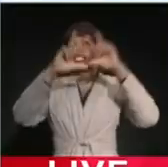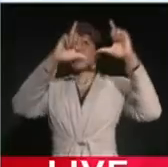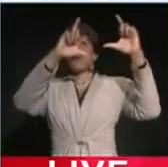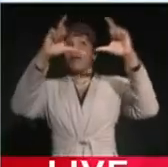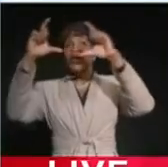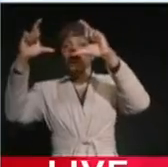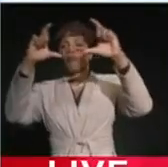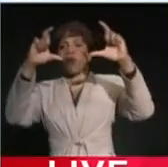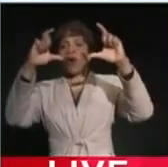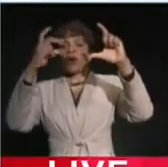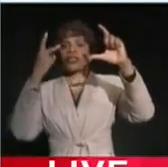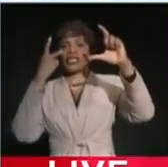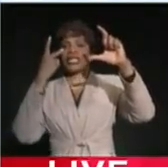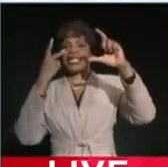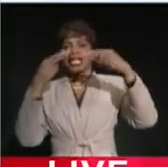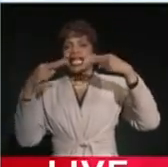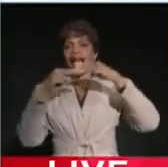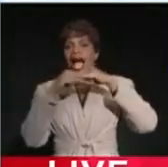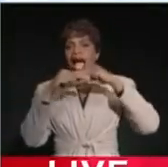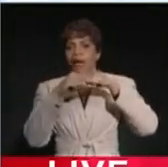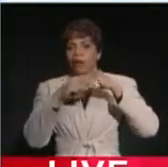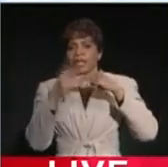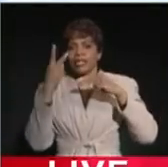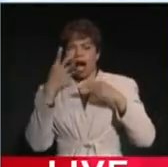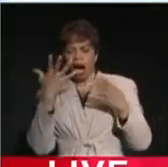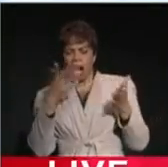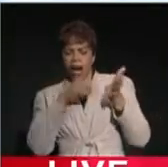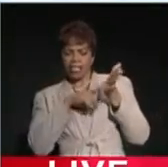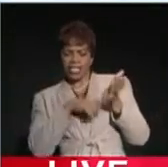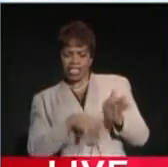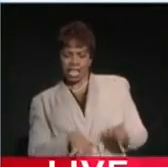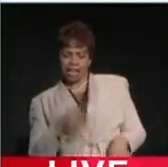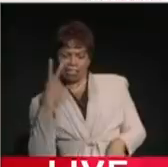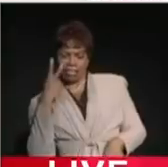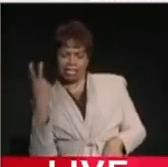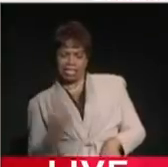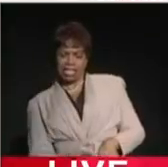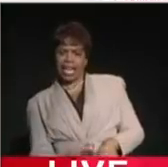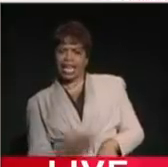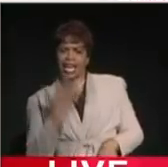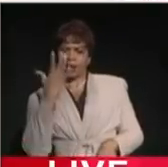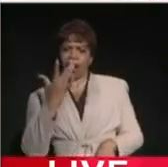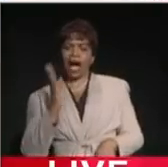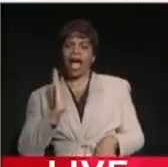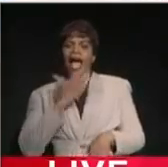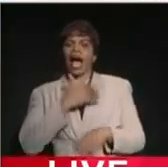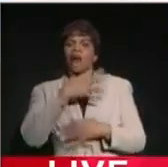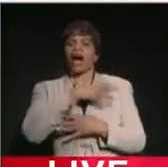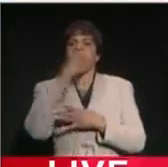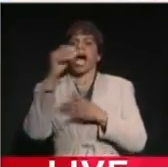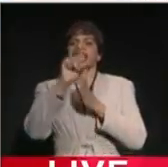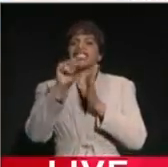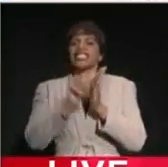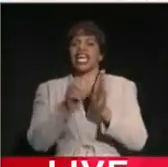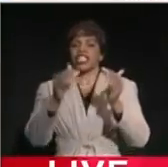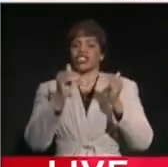above the turnpike, come on up and check us out. Our out-of-state tuition is lower than your in-state tuition. We've defunded, we've